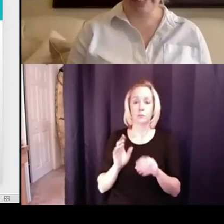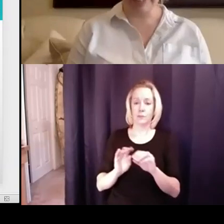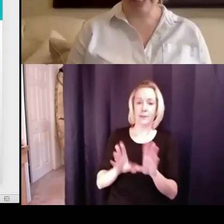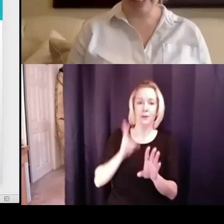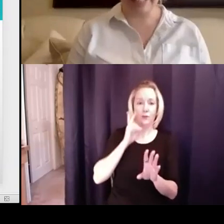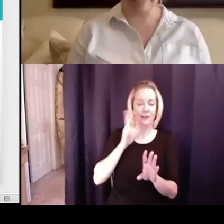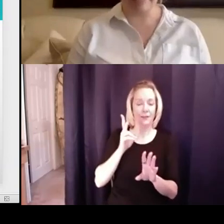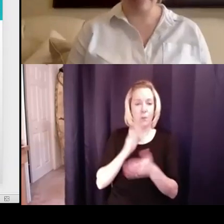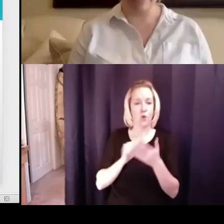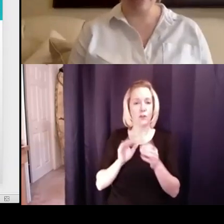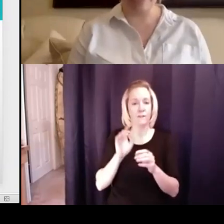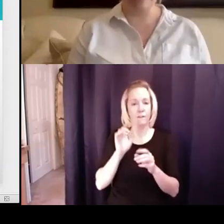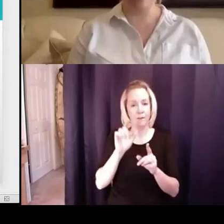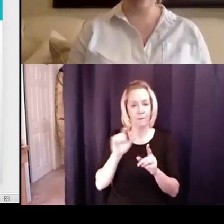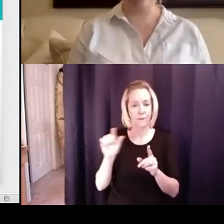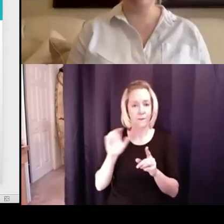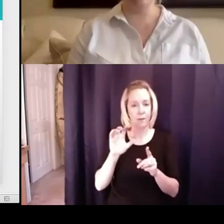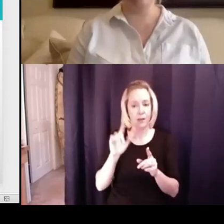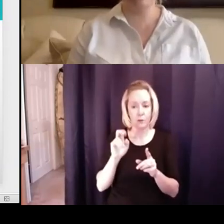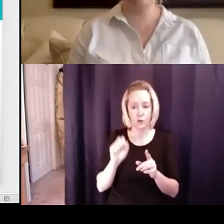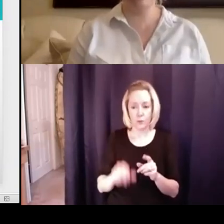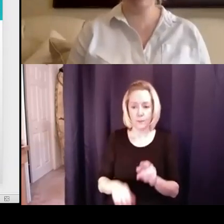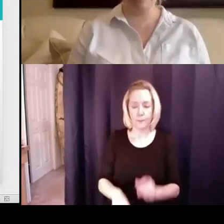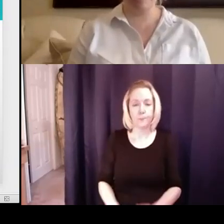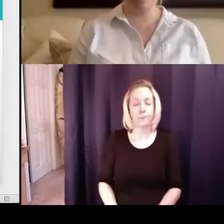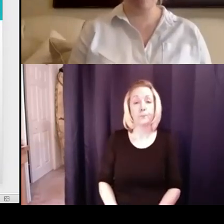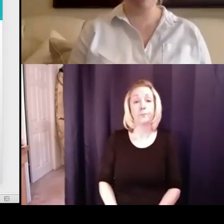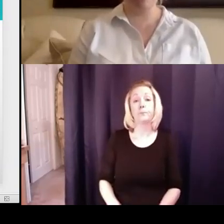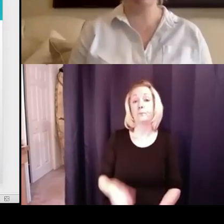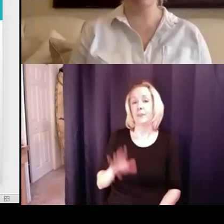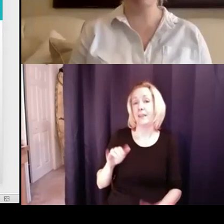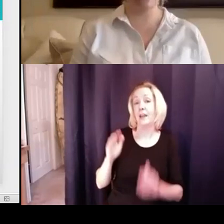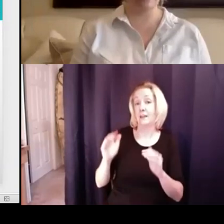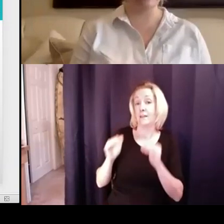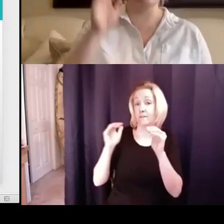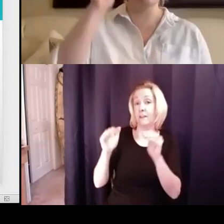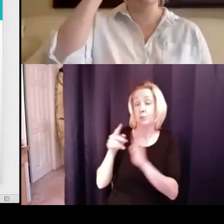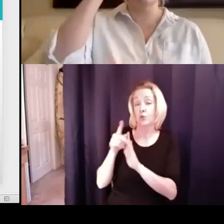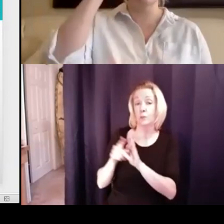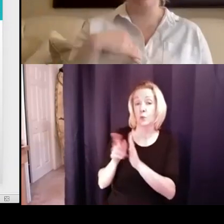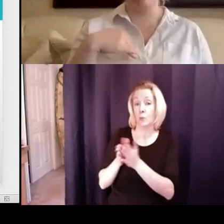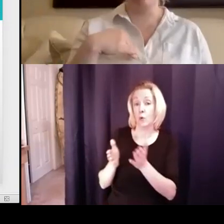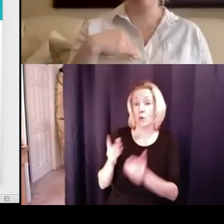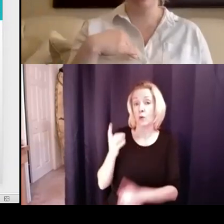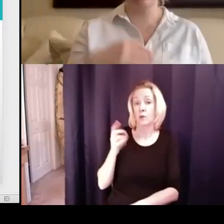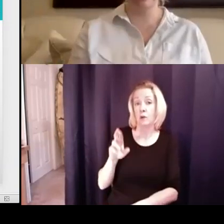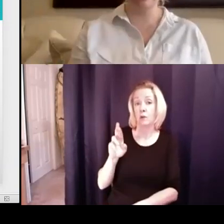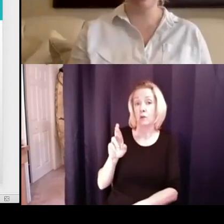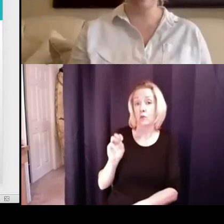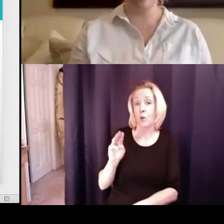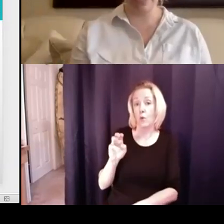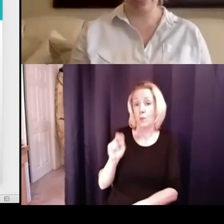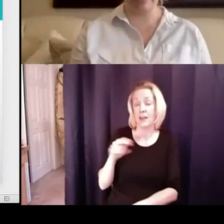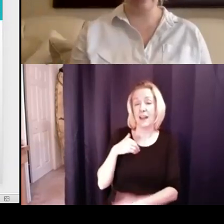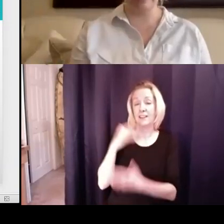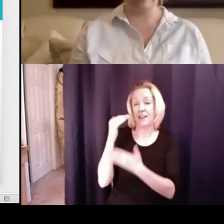if anyone has this, maybe they could share it in the chat. So in the Advanced Principles book, Dr. Roman has a list of